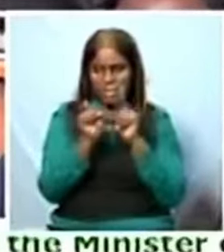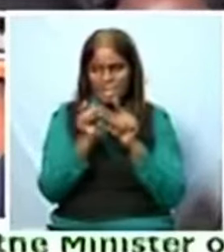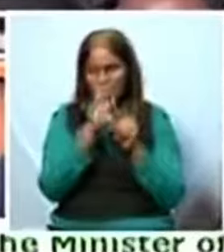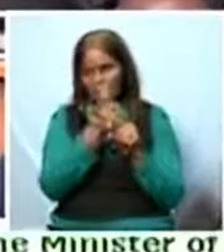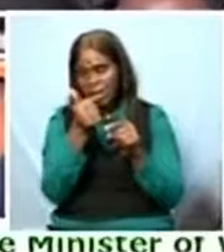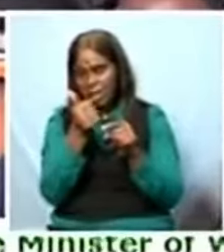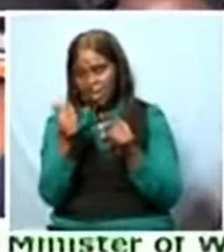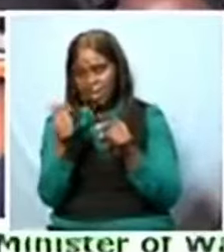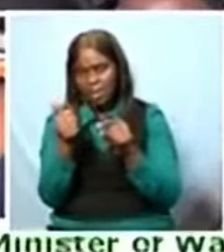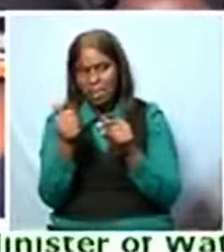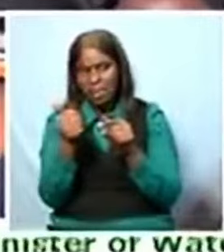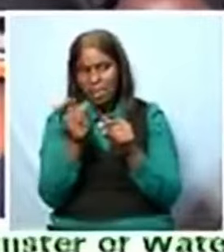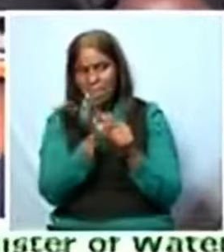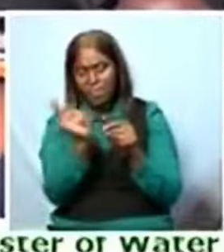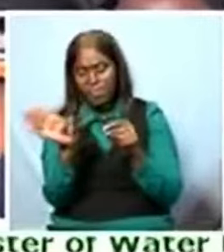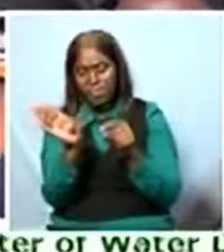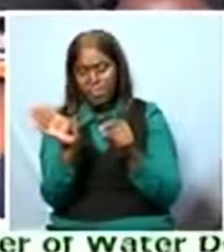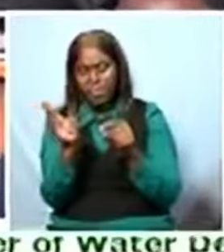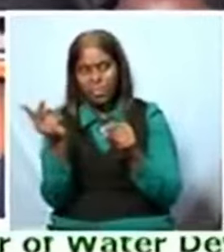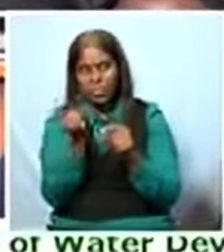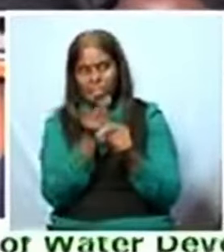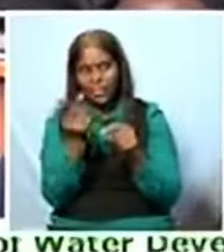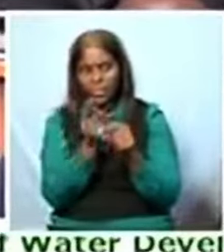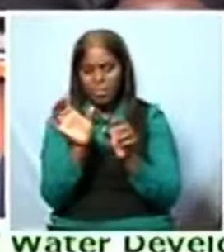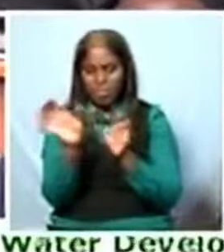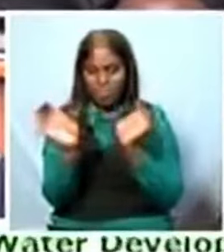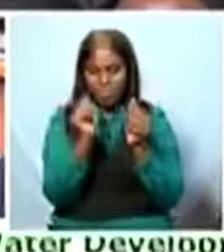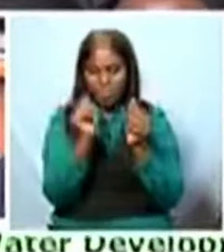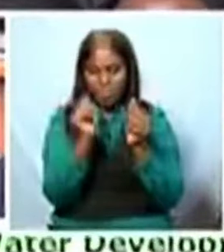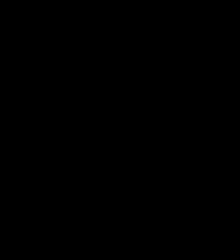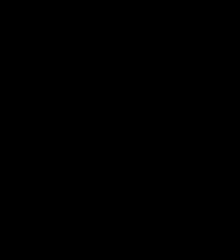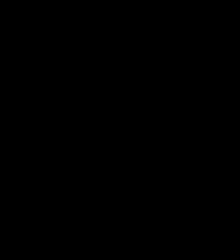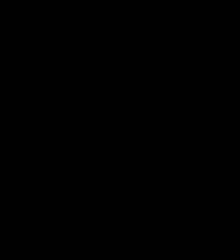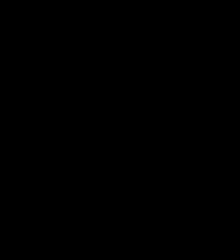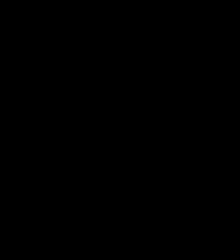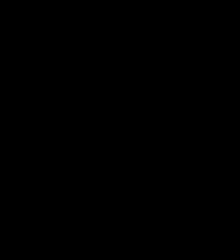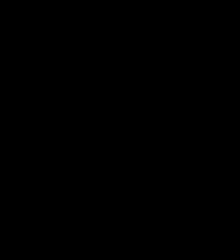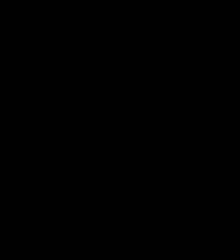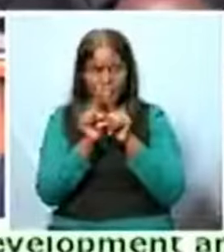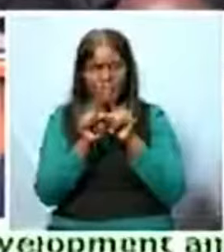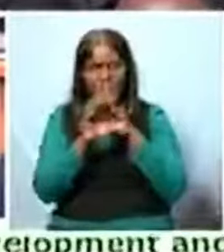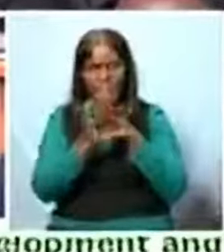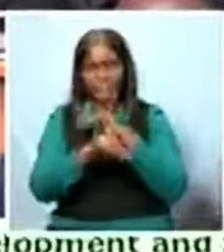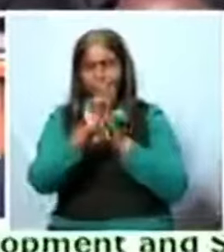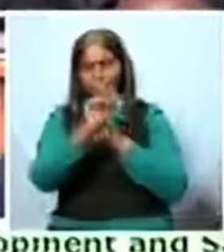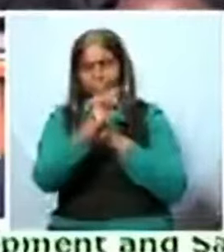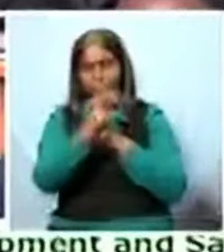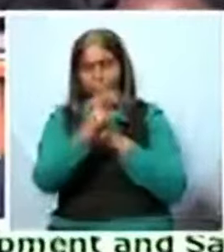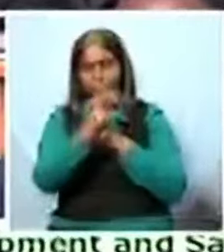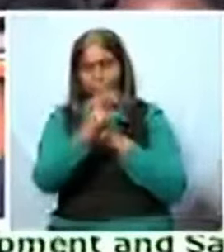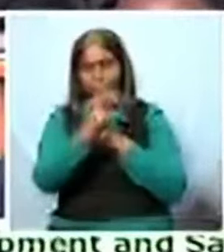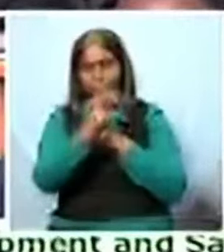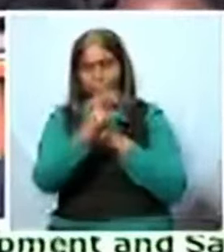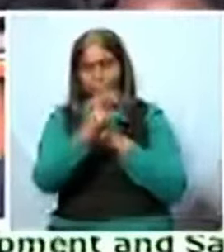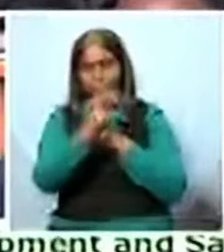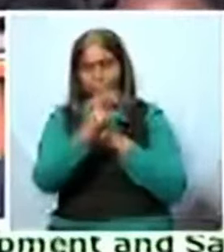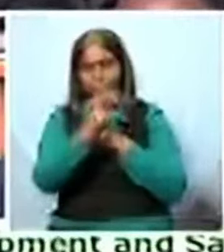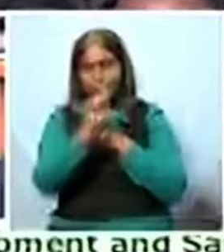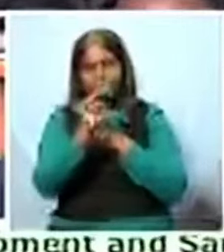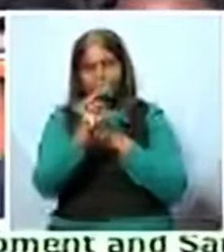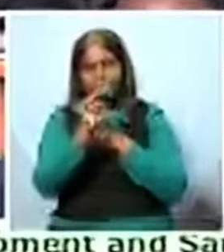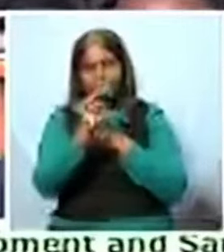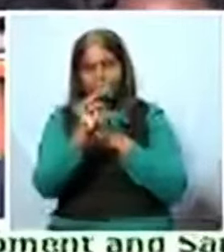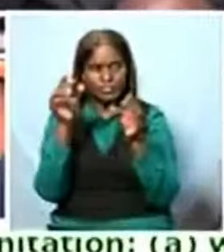Gordon's corner area. Those are the only 2 sections that have been attended to, and that was 2022. So when